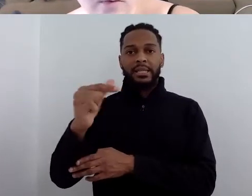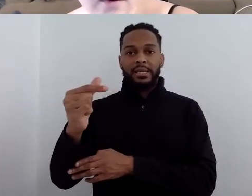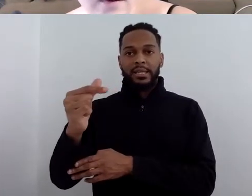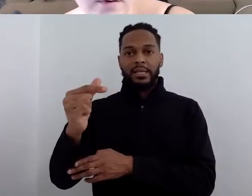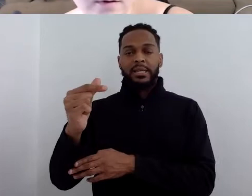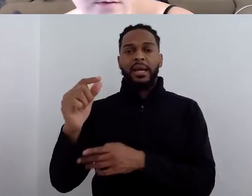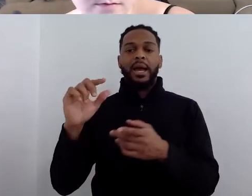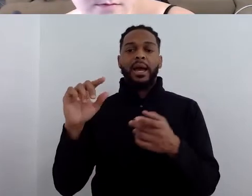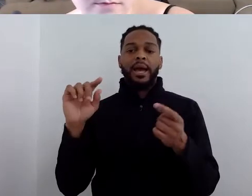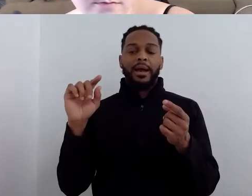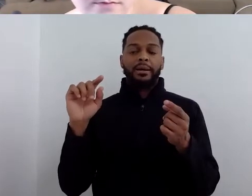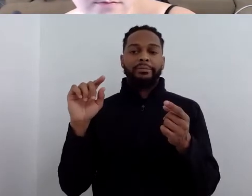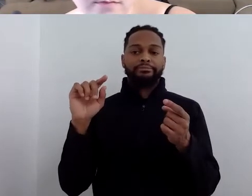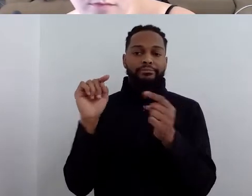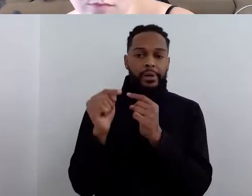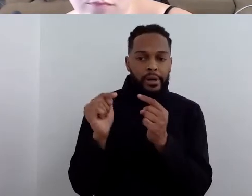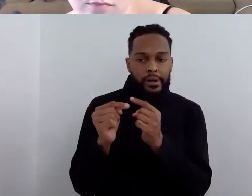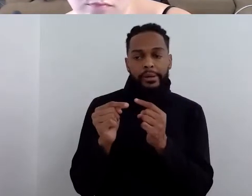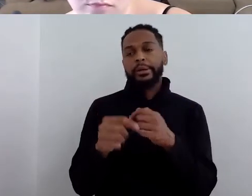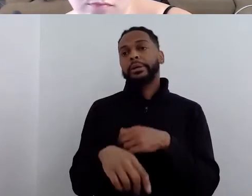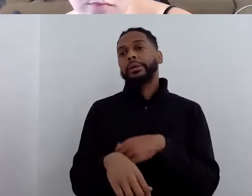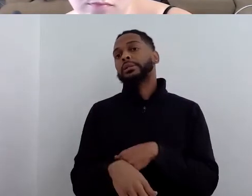In terms of outpatient,